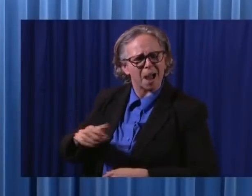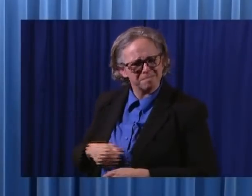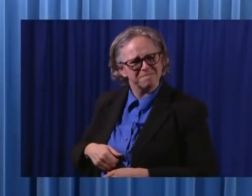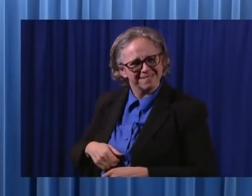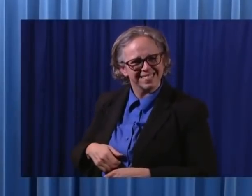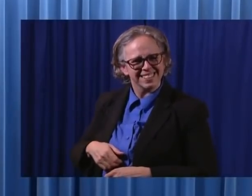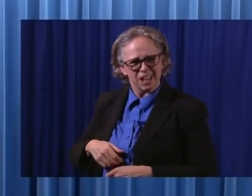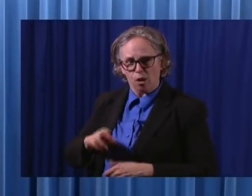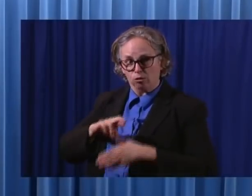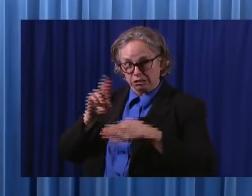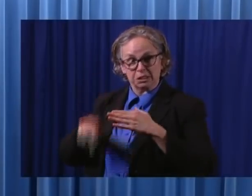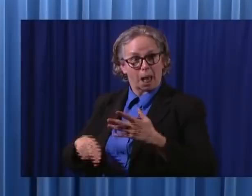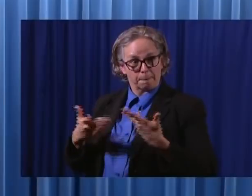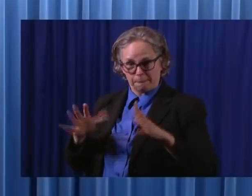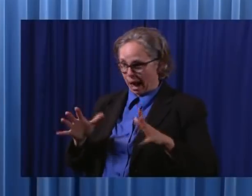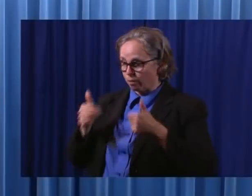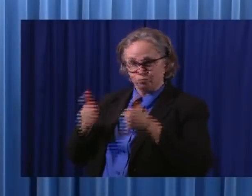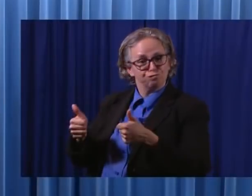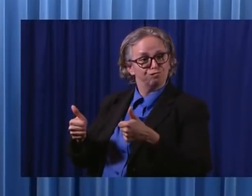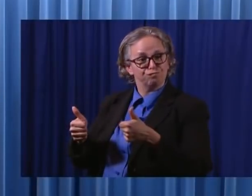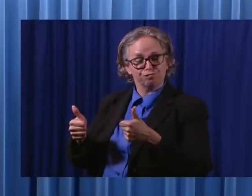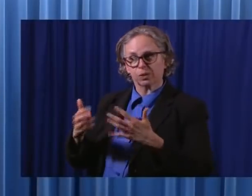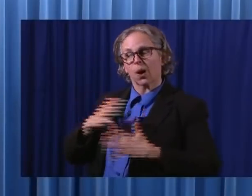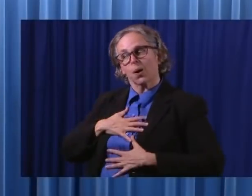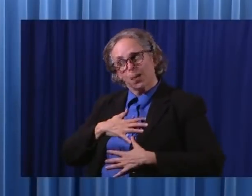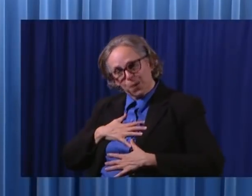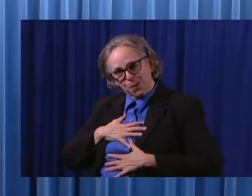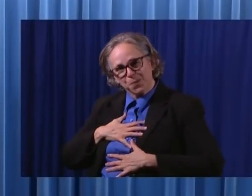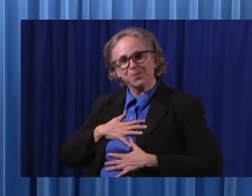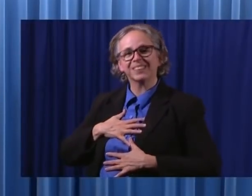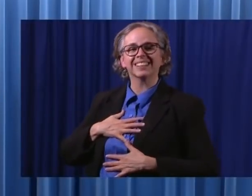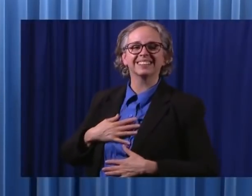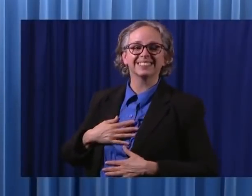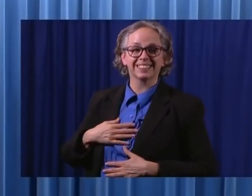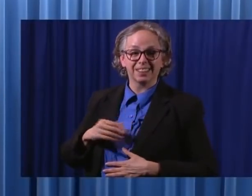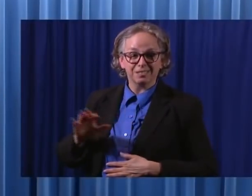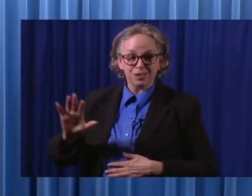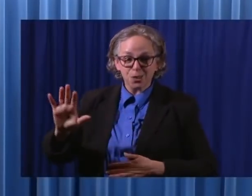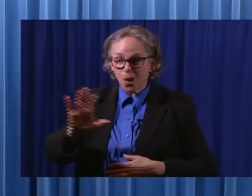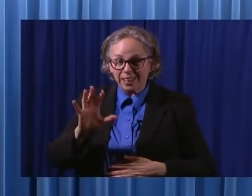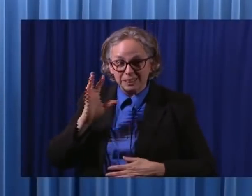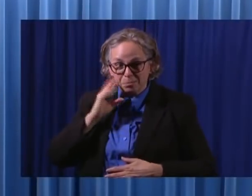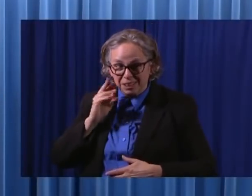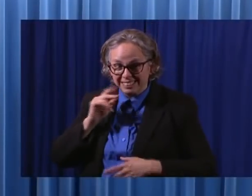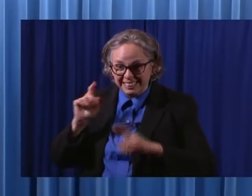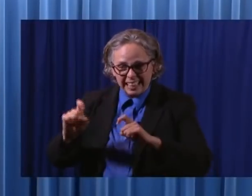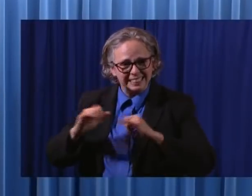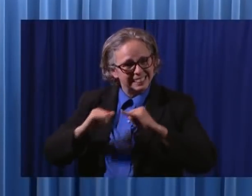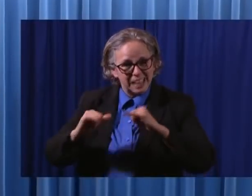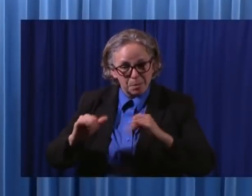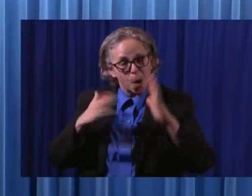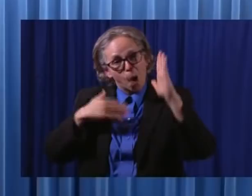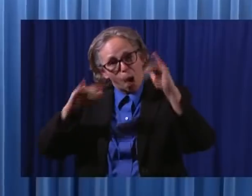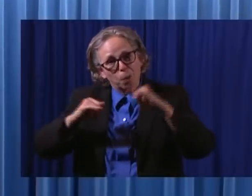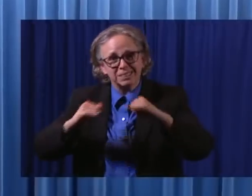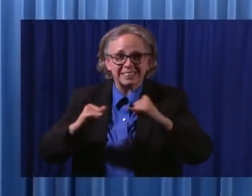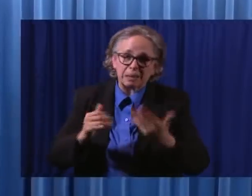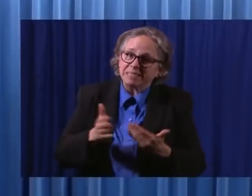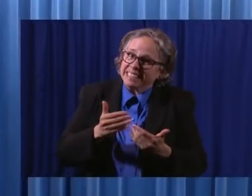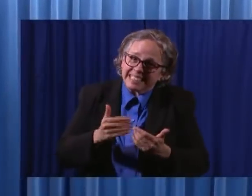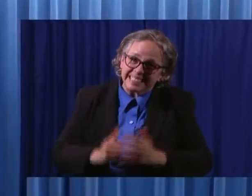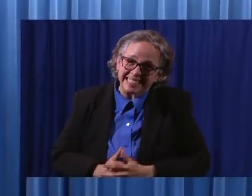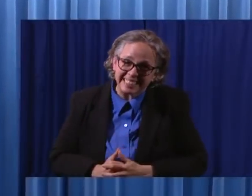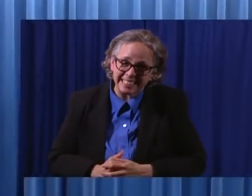back. So we hope we know everyone will have a good experience. And we just would again urge everyone, particularly if you're in those